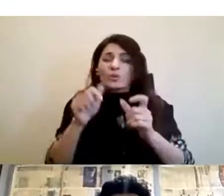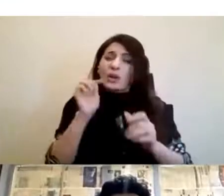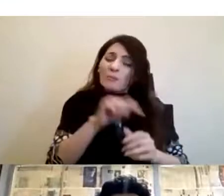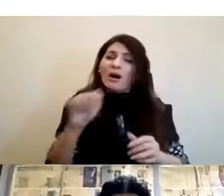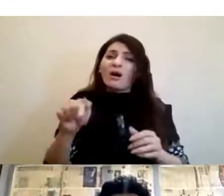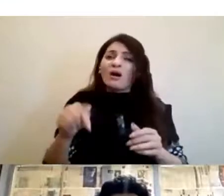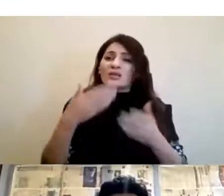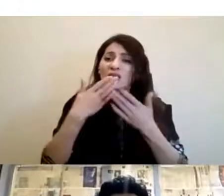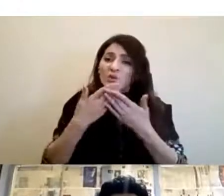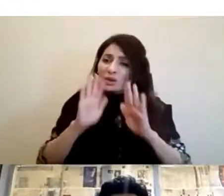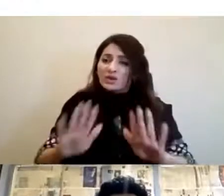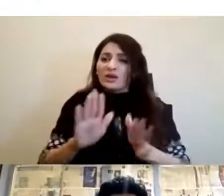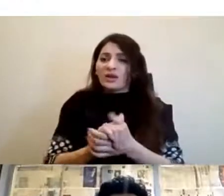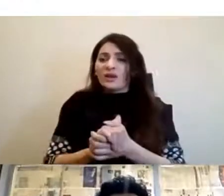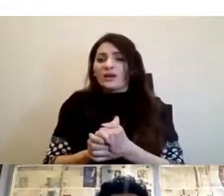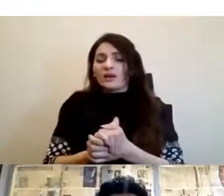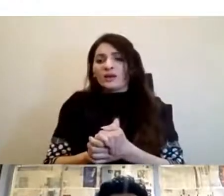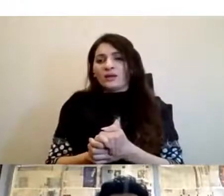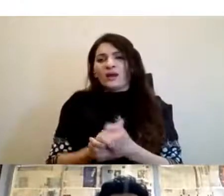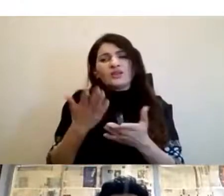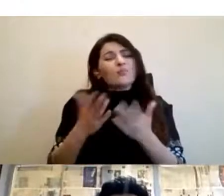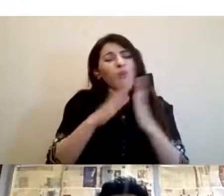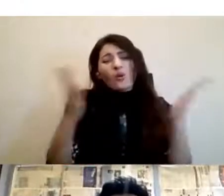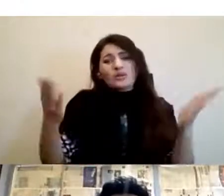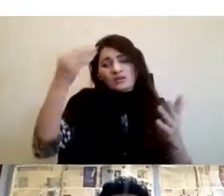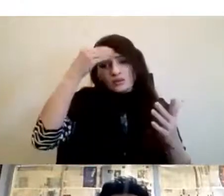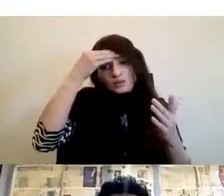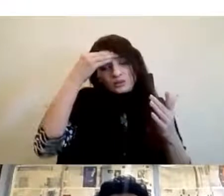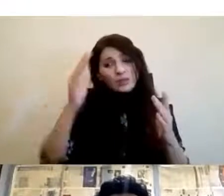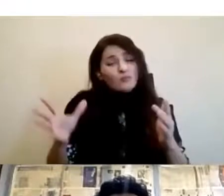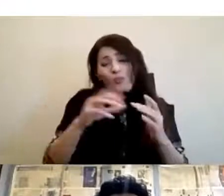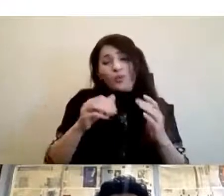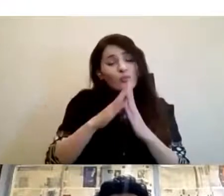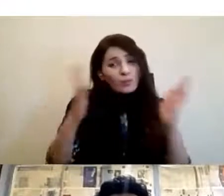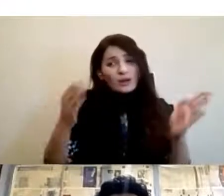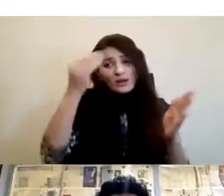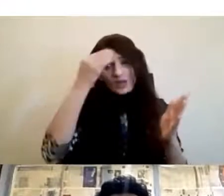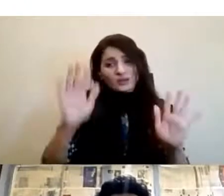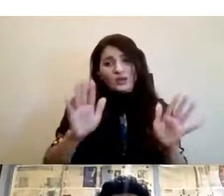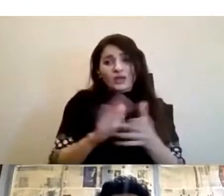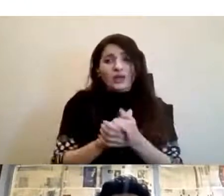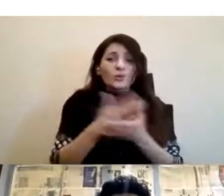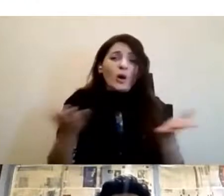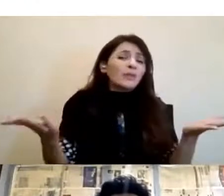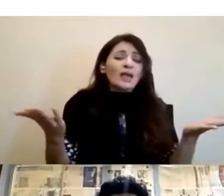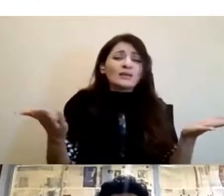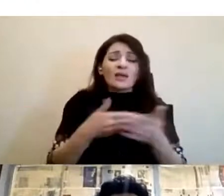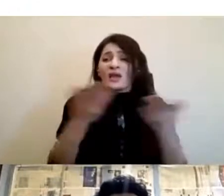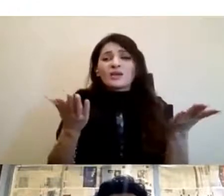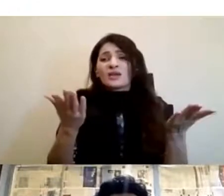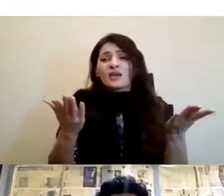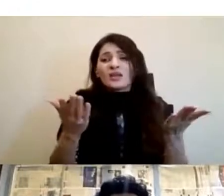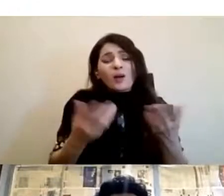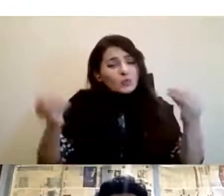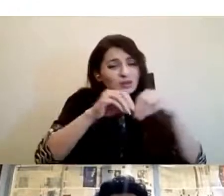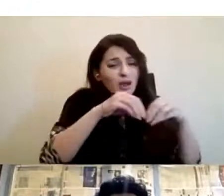even went to school. So it's a big challenge for us, how we can accommodate them through the technology. And also